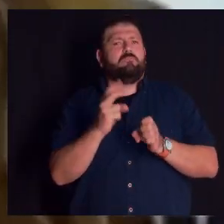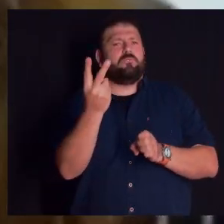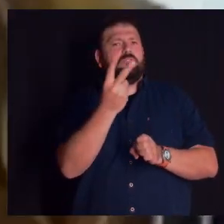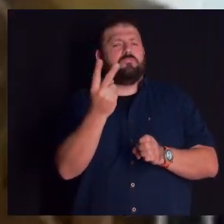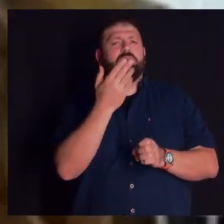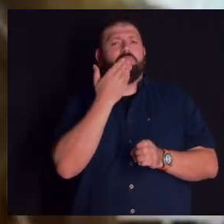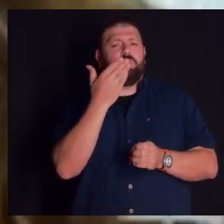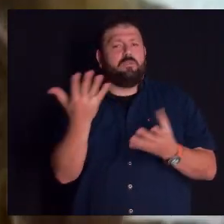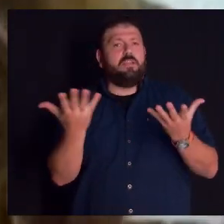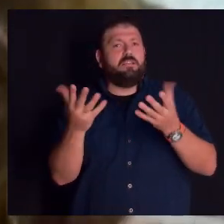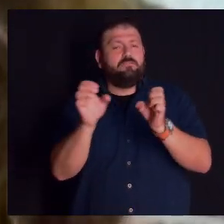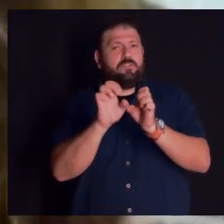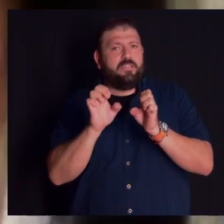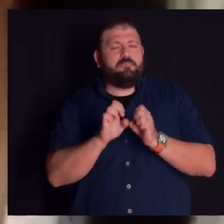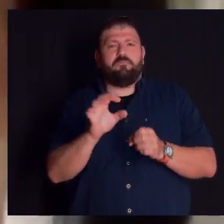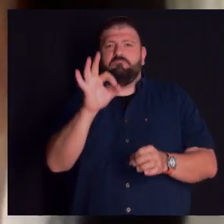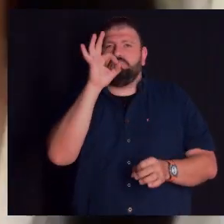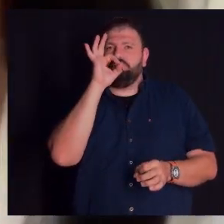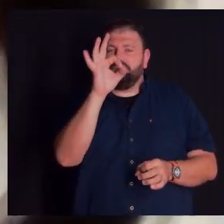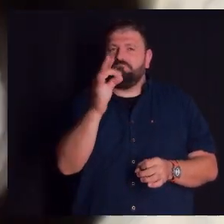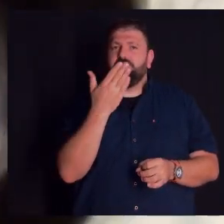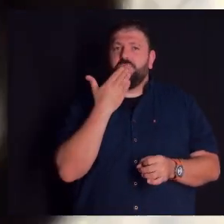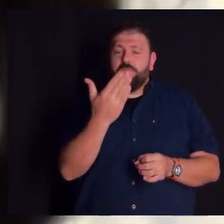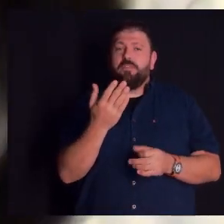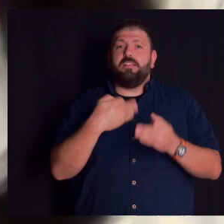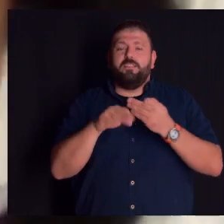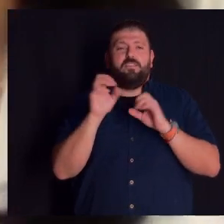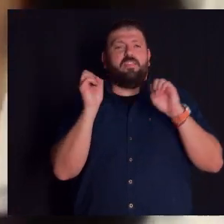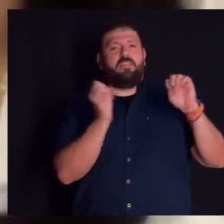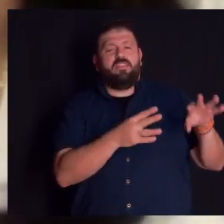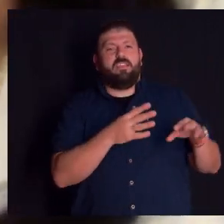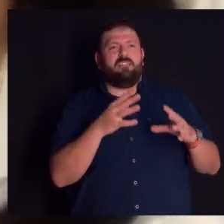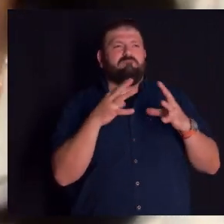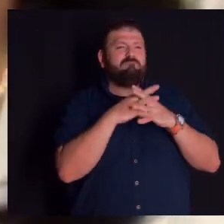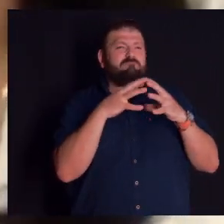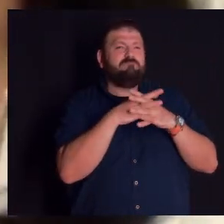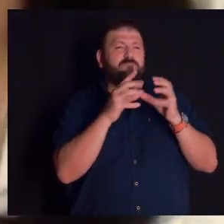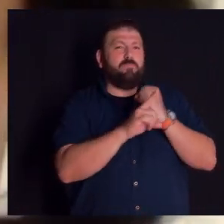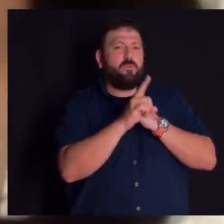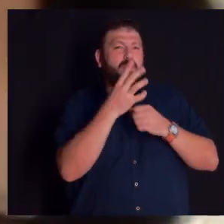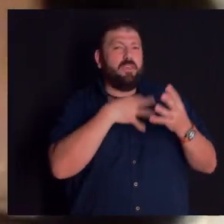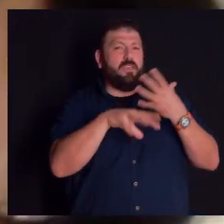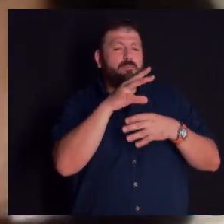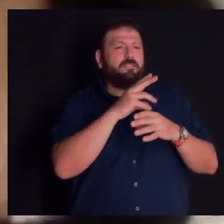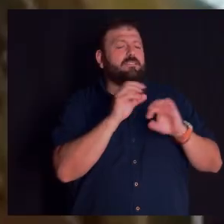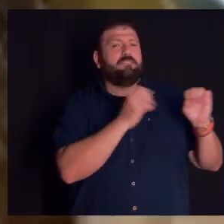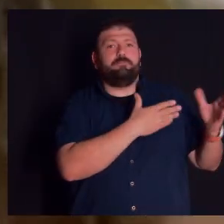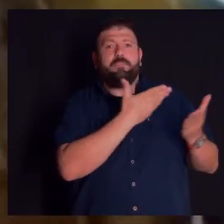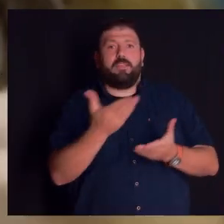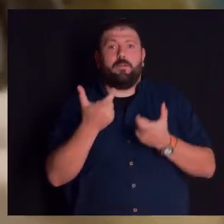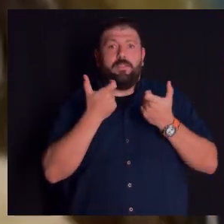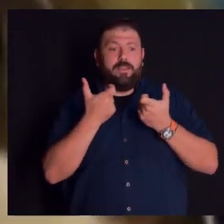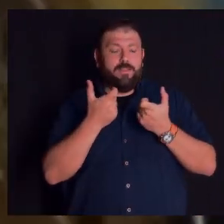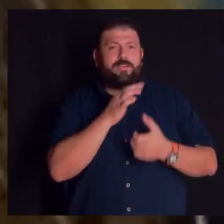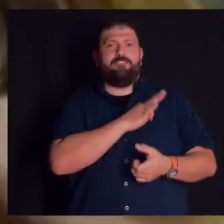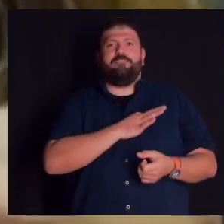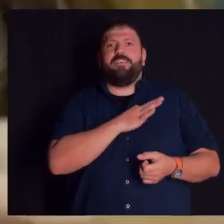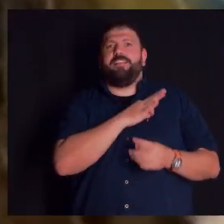team between you two guys. Excellent. So no more arguments since money started to come in.